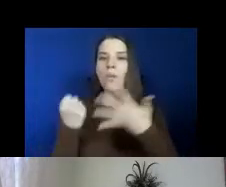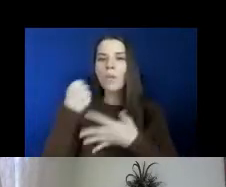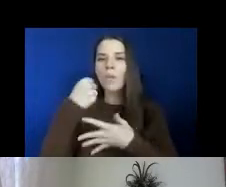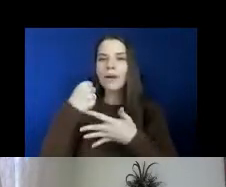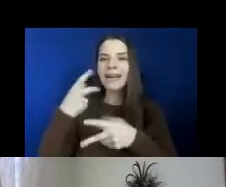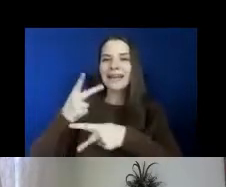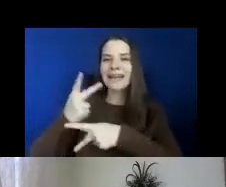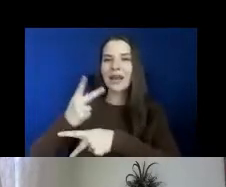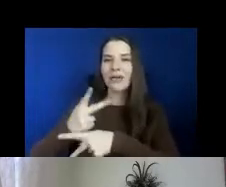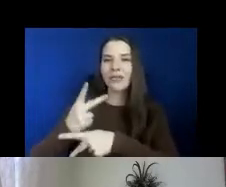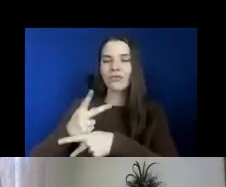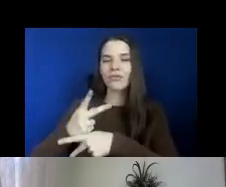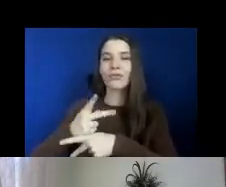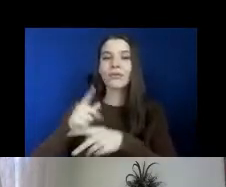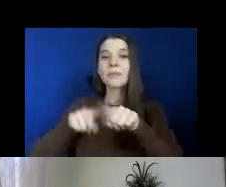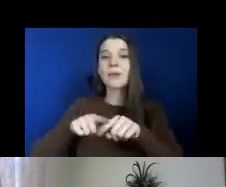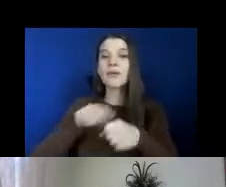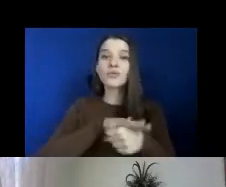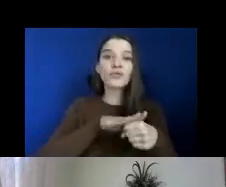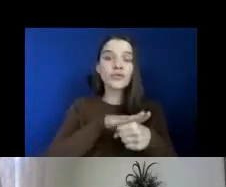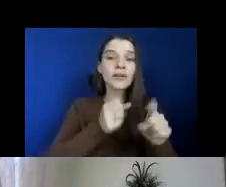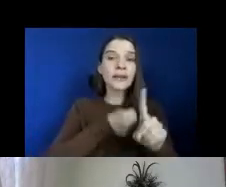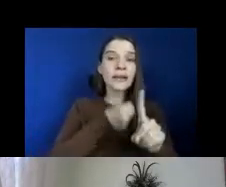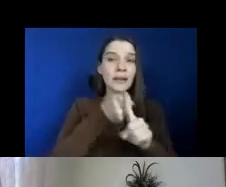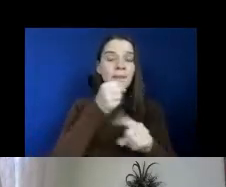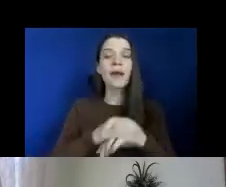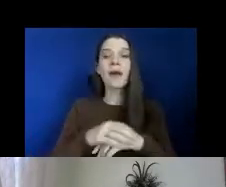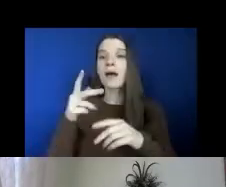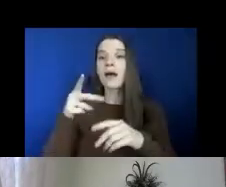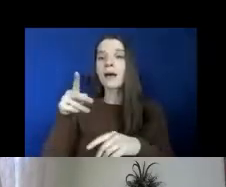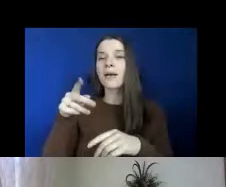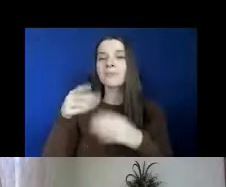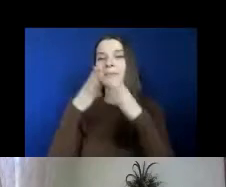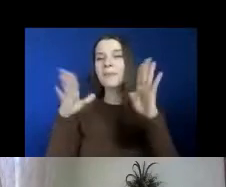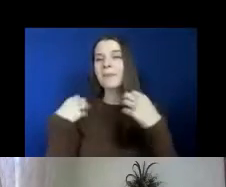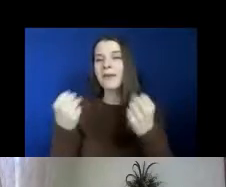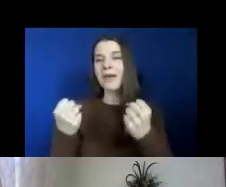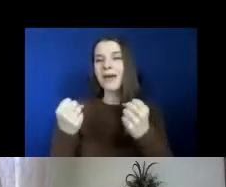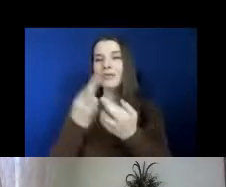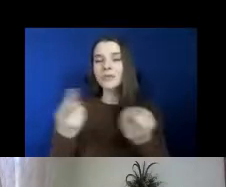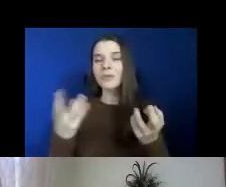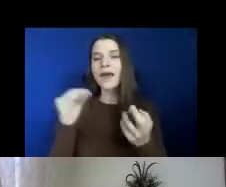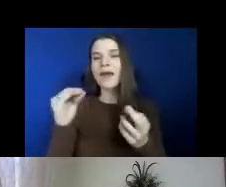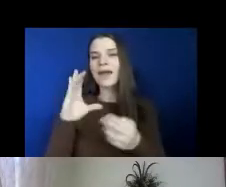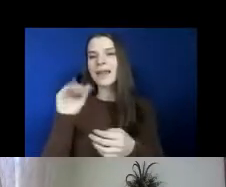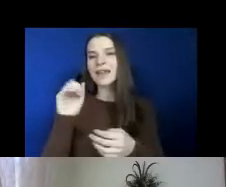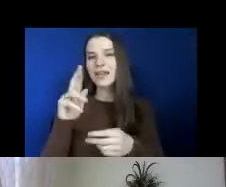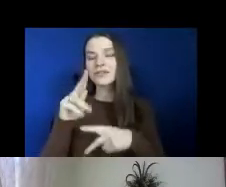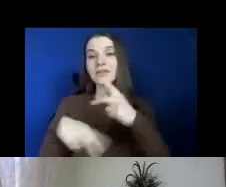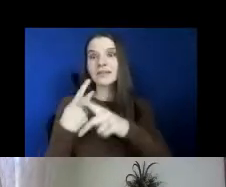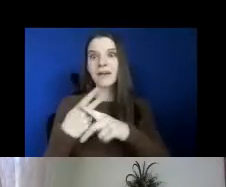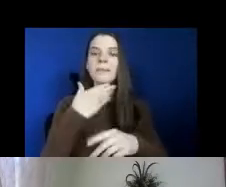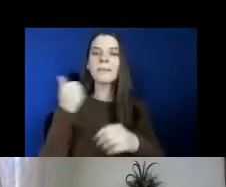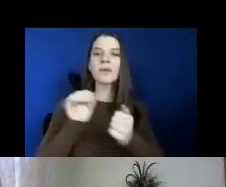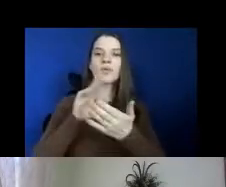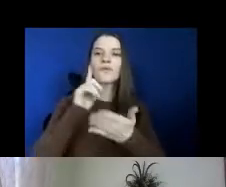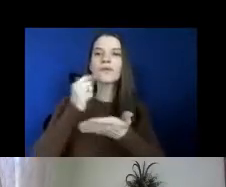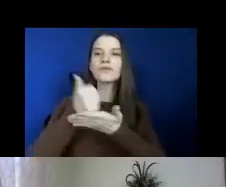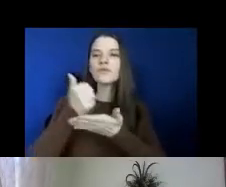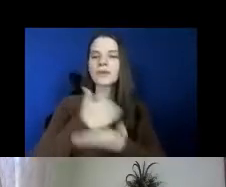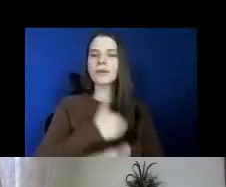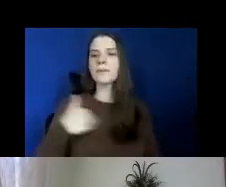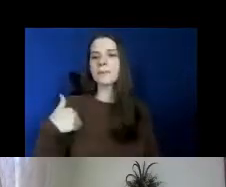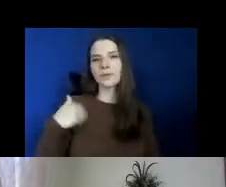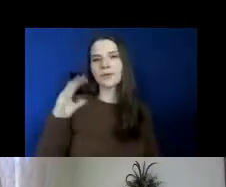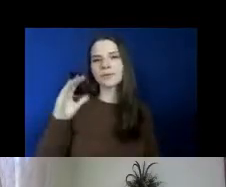based on regional impact, public health resources, and cancer subtype for how to treat breast patients.